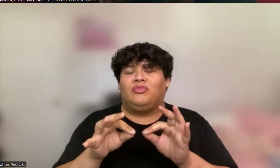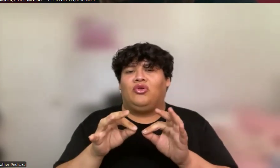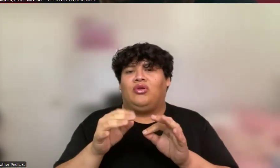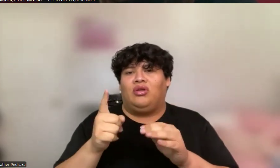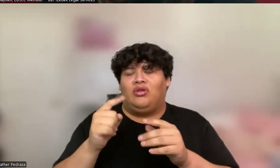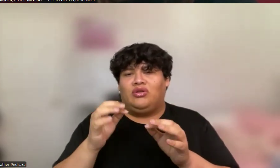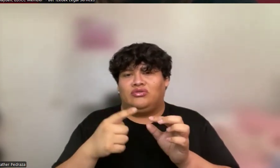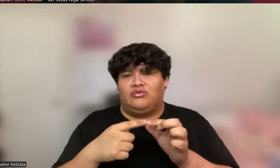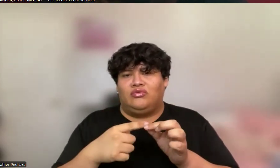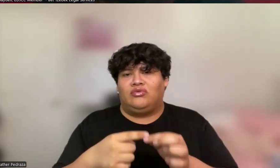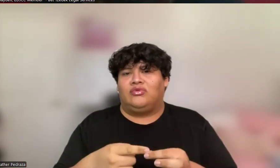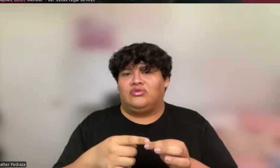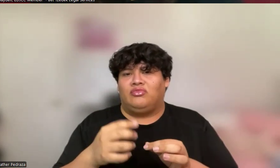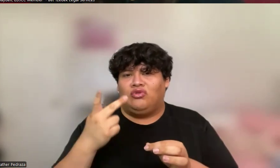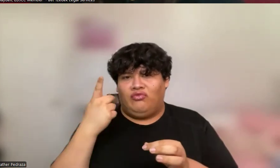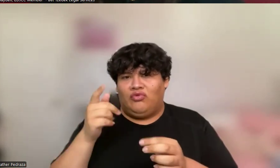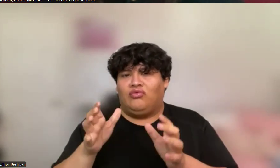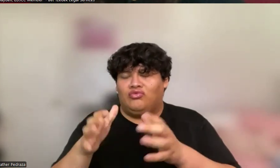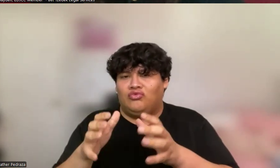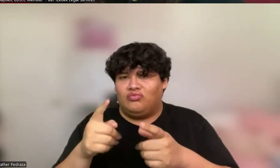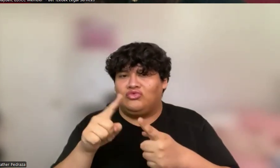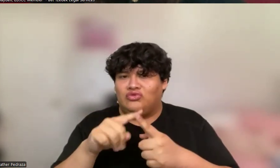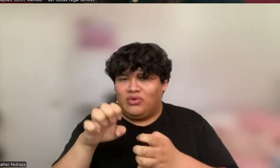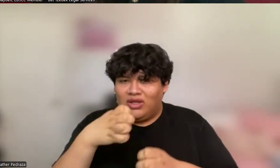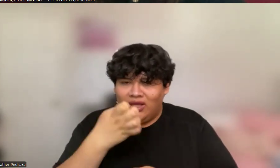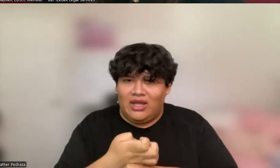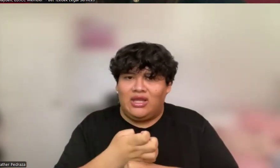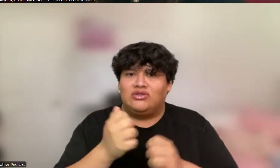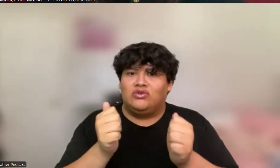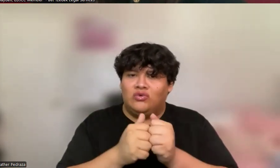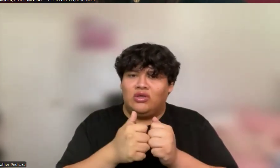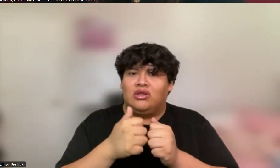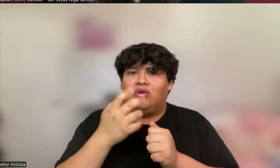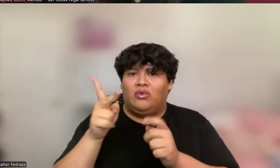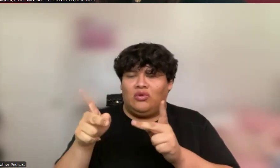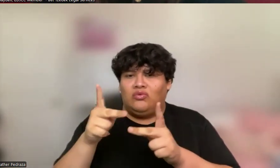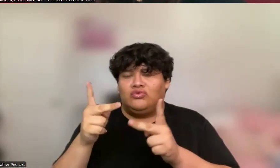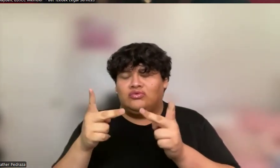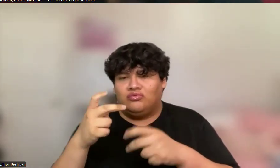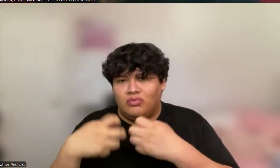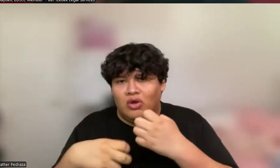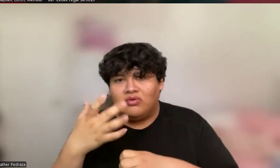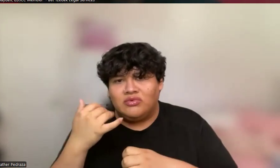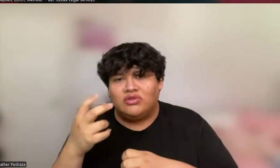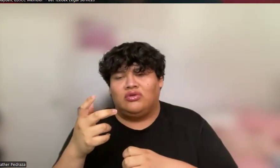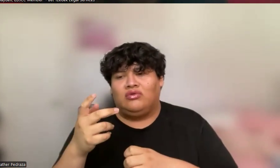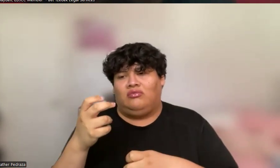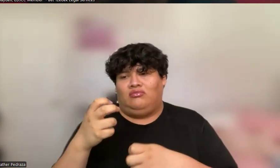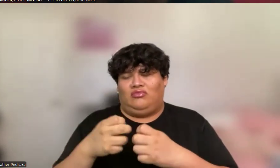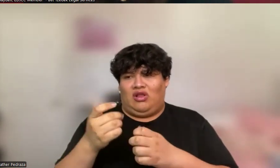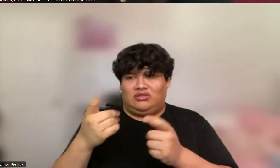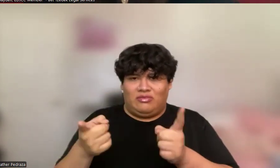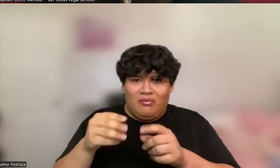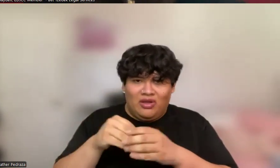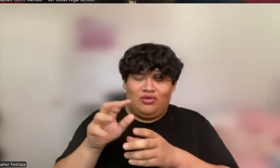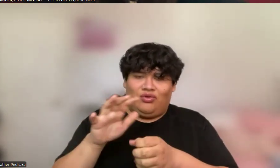resistance in many of those groups to engage with those institutions because of the harm that has been done to their